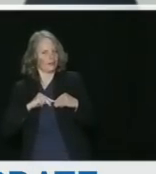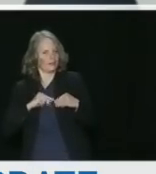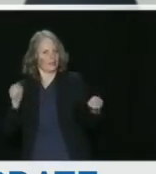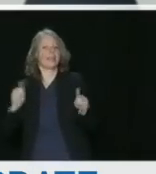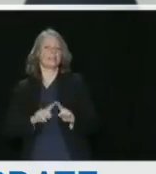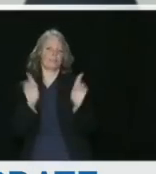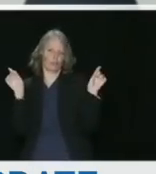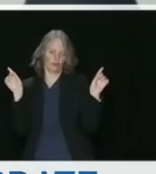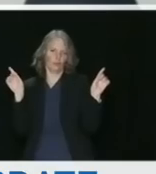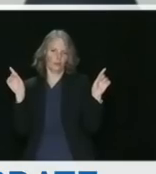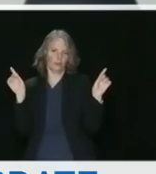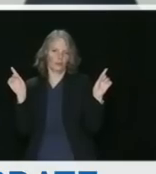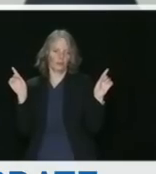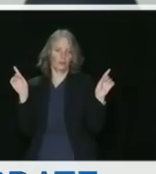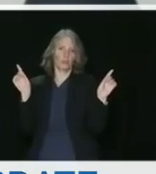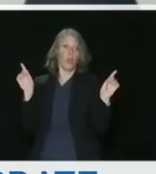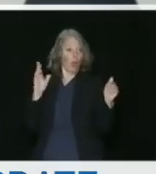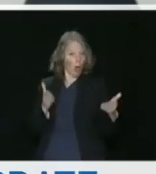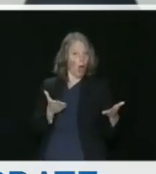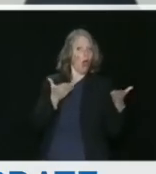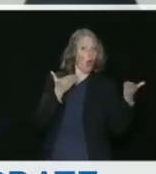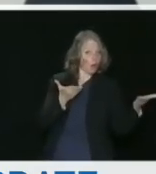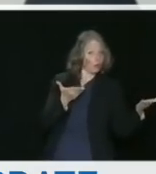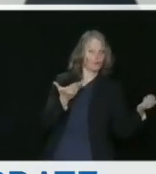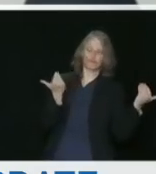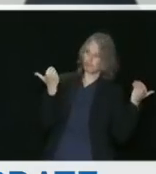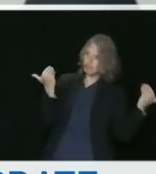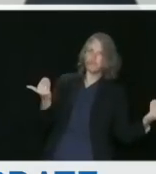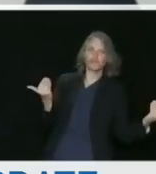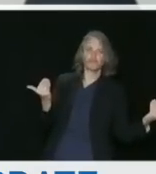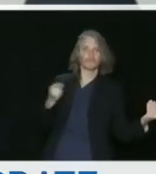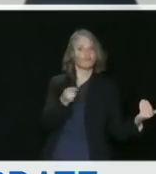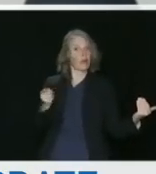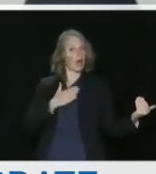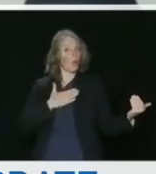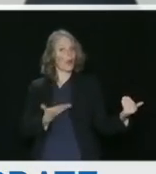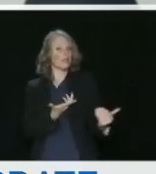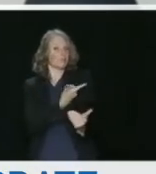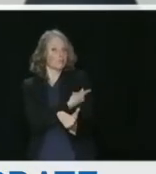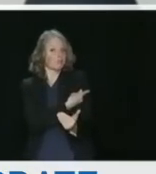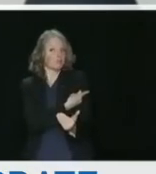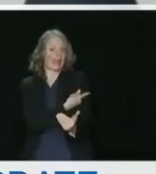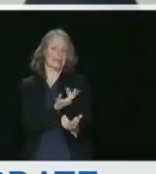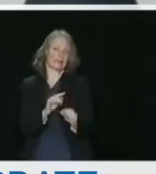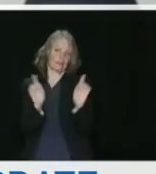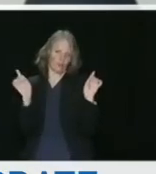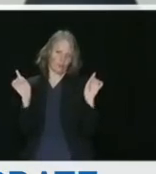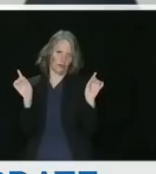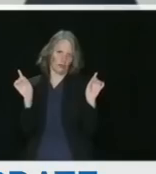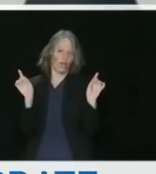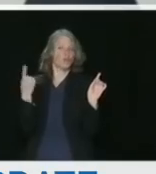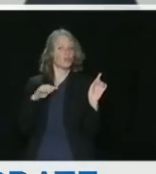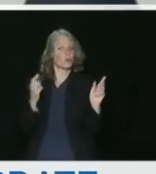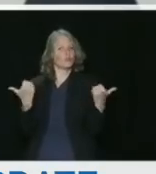uptake. So I think that we're starting to make people aware that, yes, we will